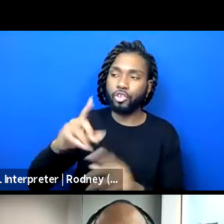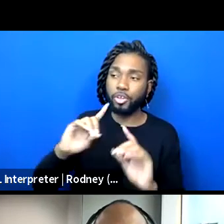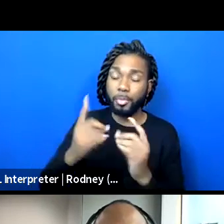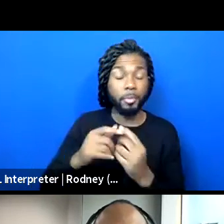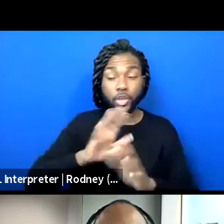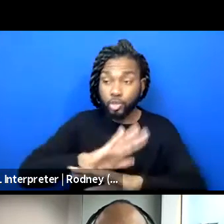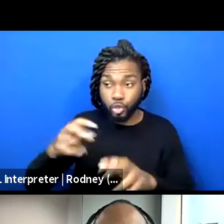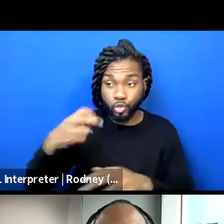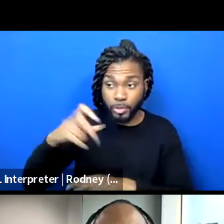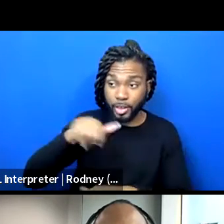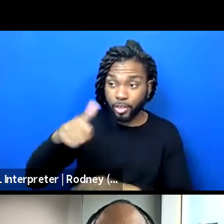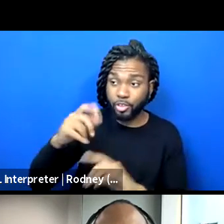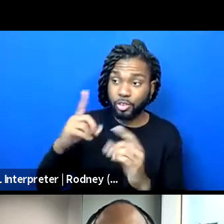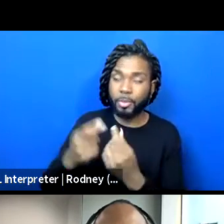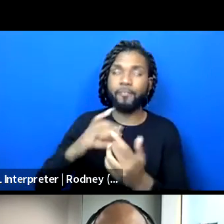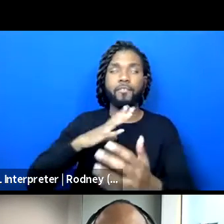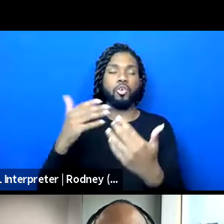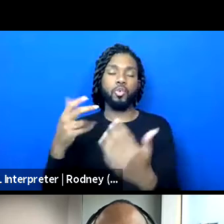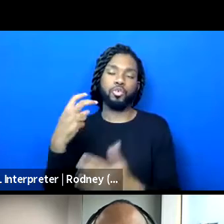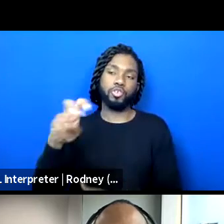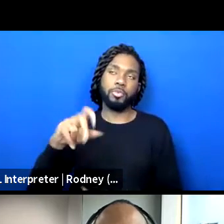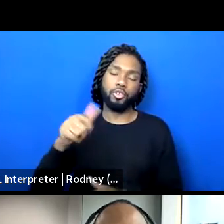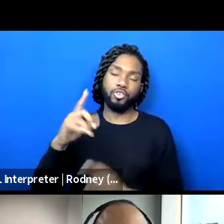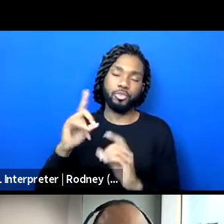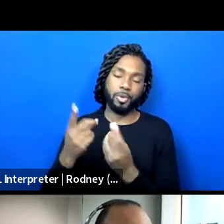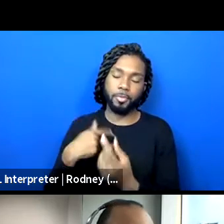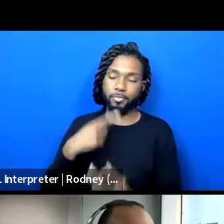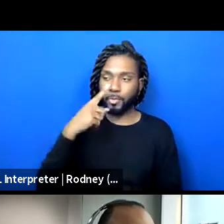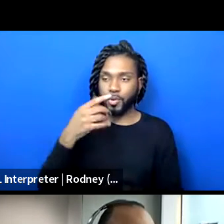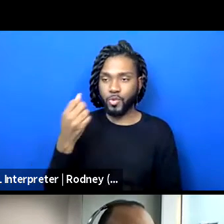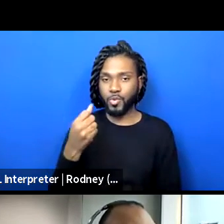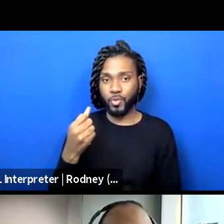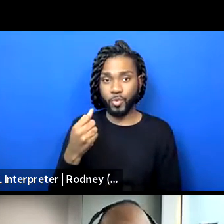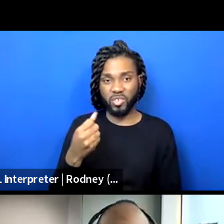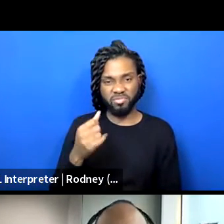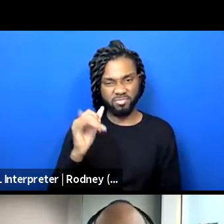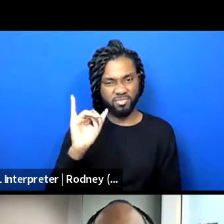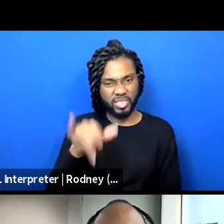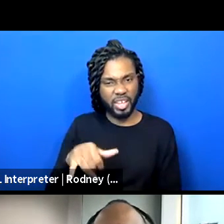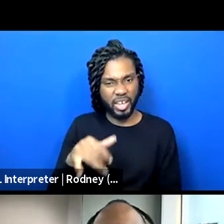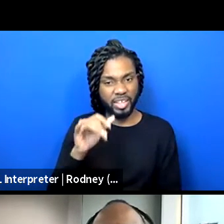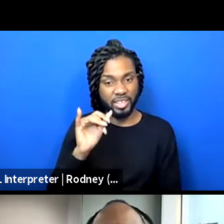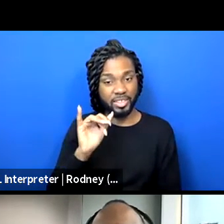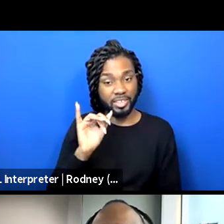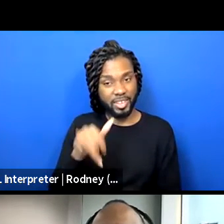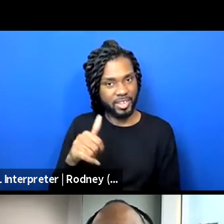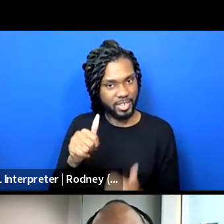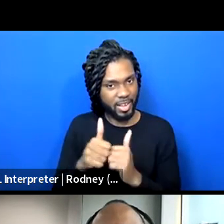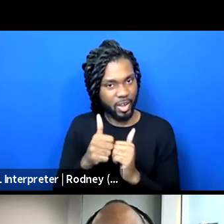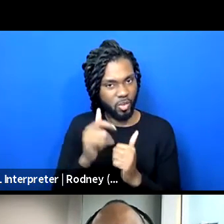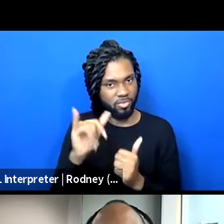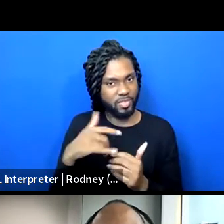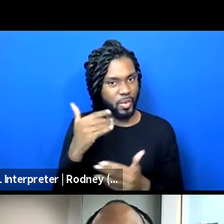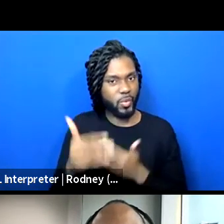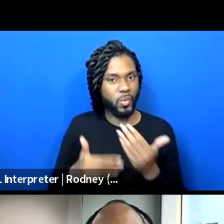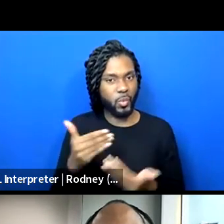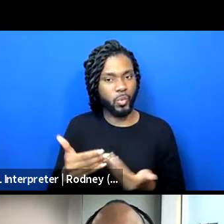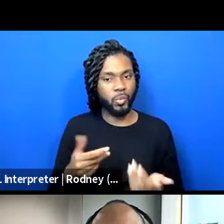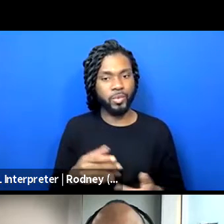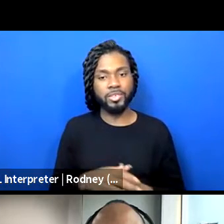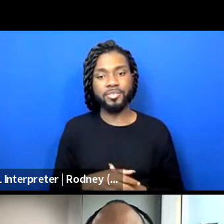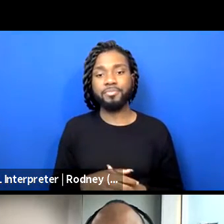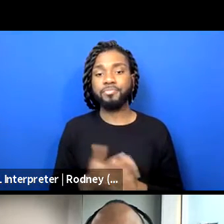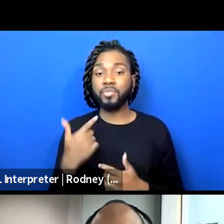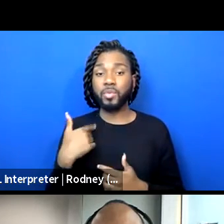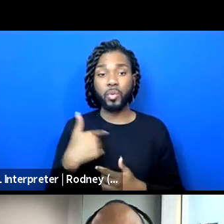to another department. Fine, transfer me to another department. I hold. Like, that's how that goes. We